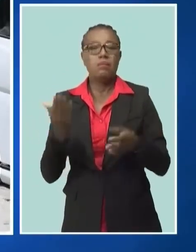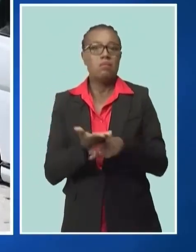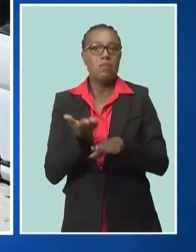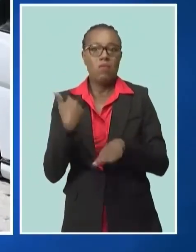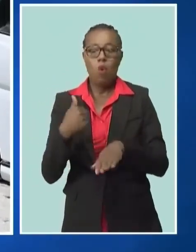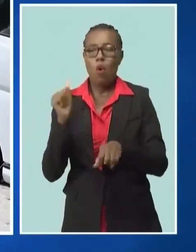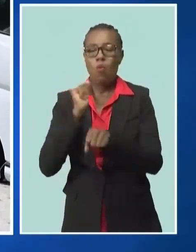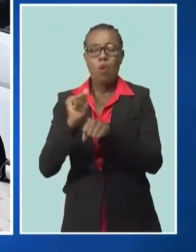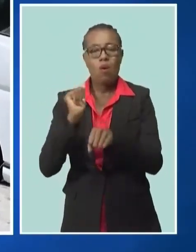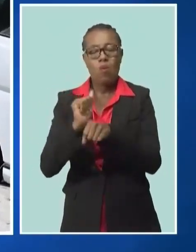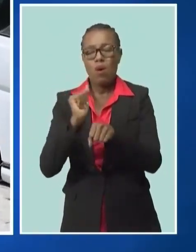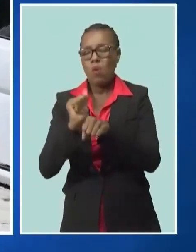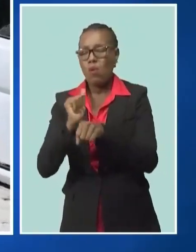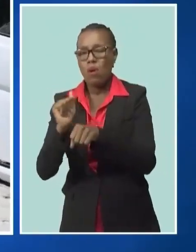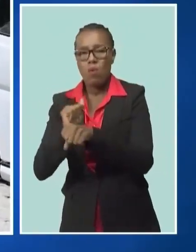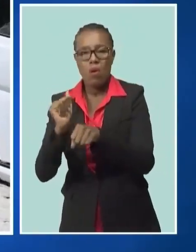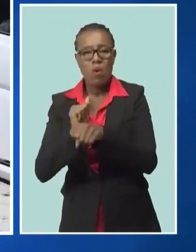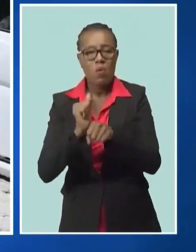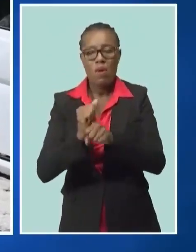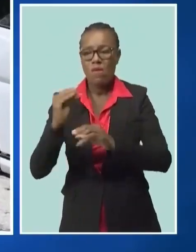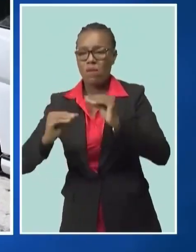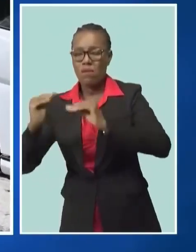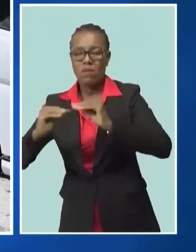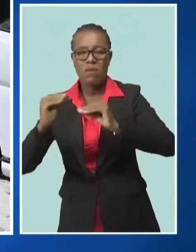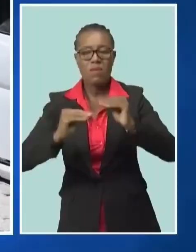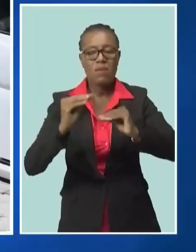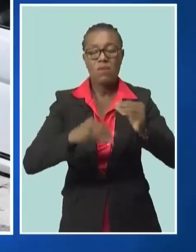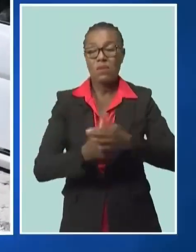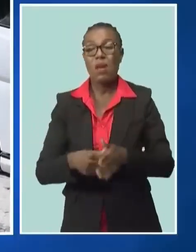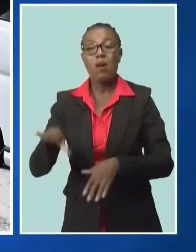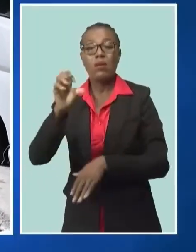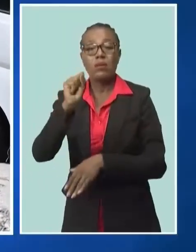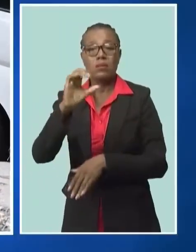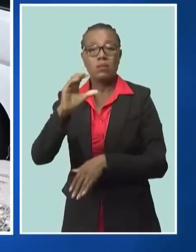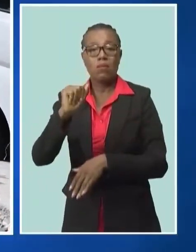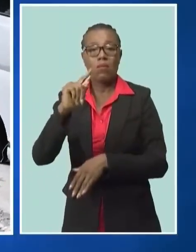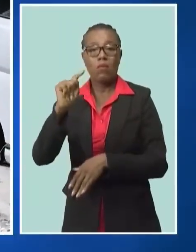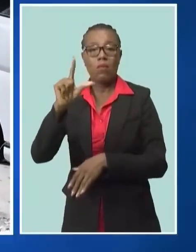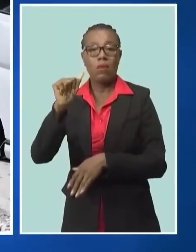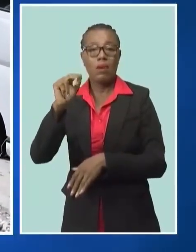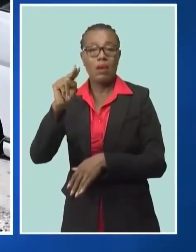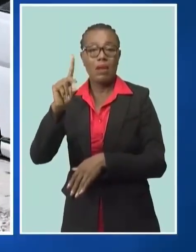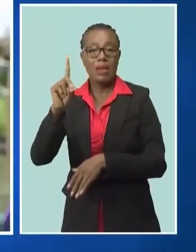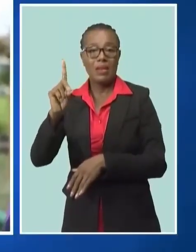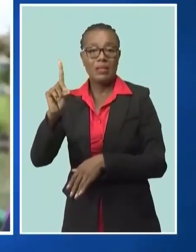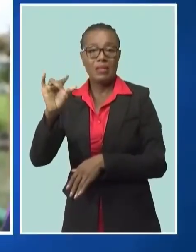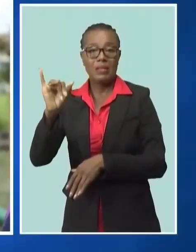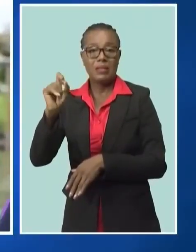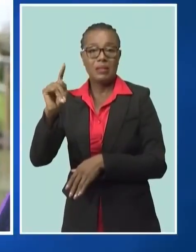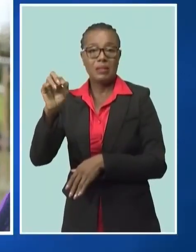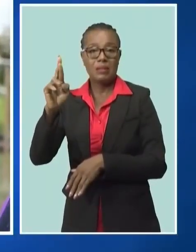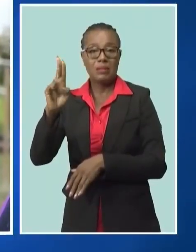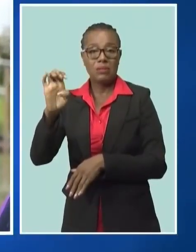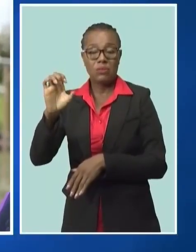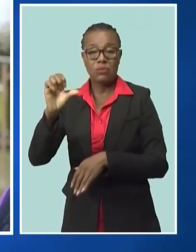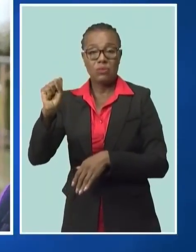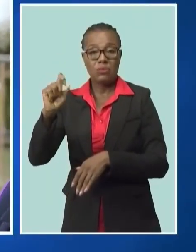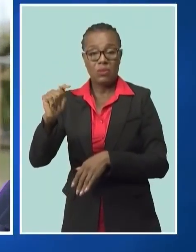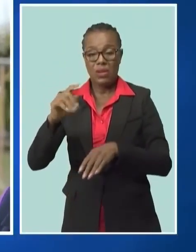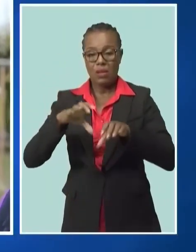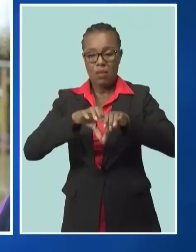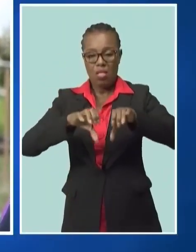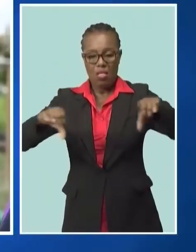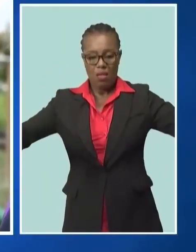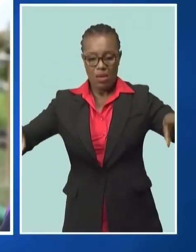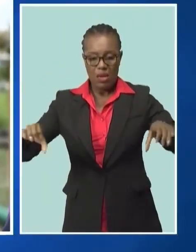works across the Scotland district, because as most people know, we're doing a lot of mains replacements. And as a result of doing the mains replacements, you're going to see